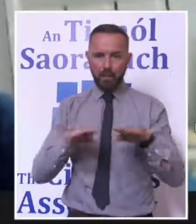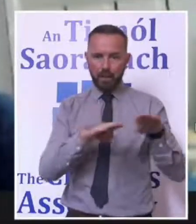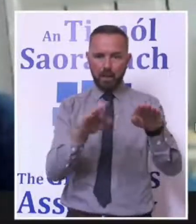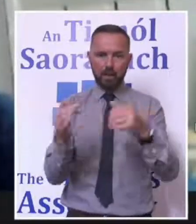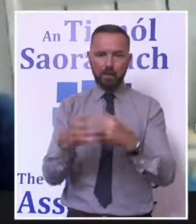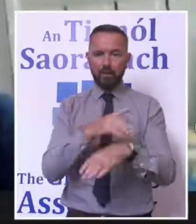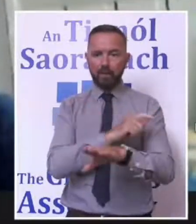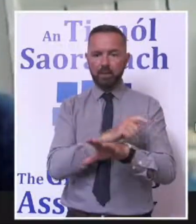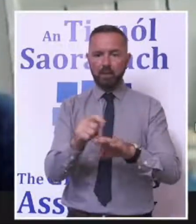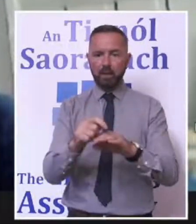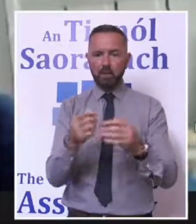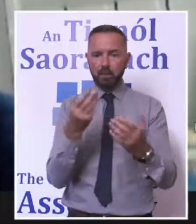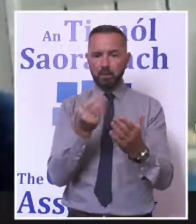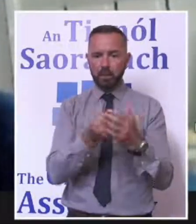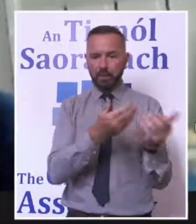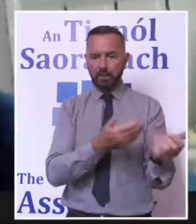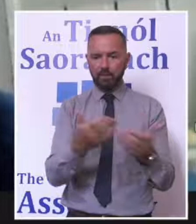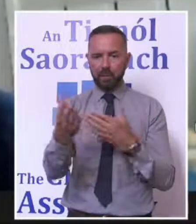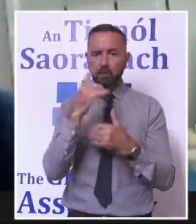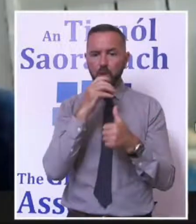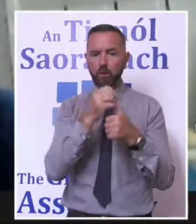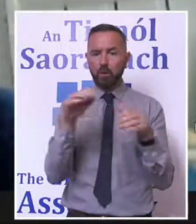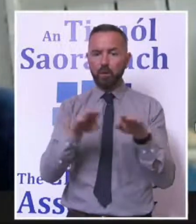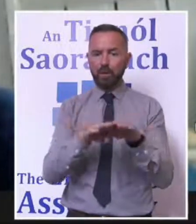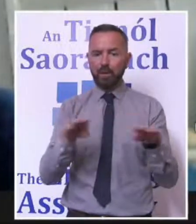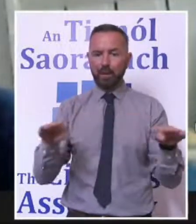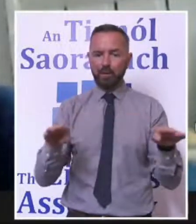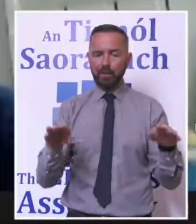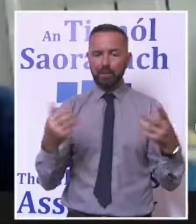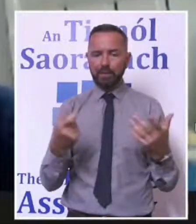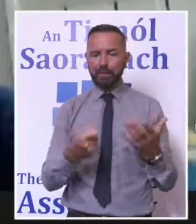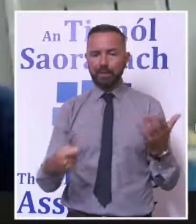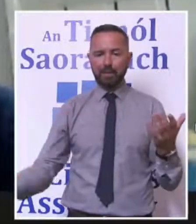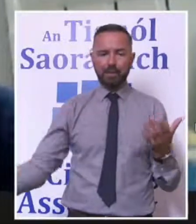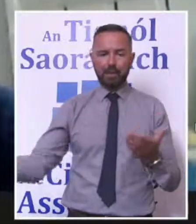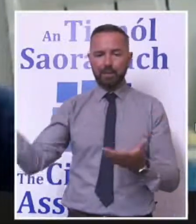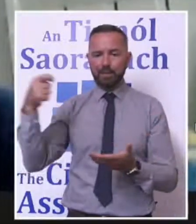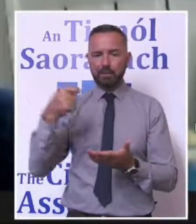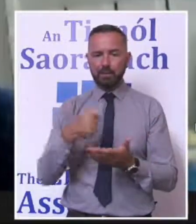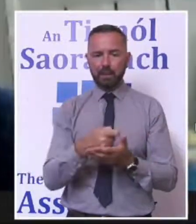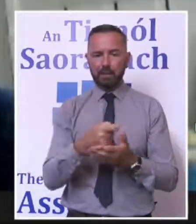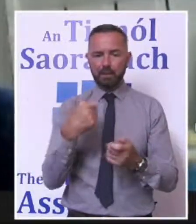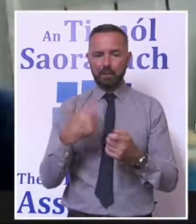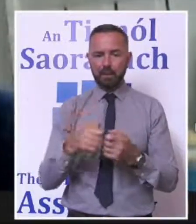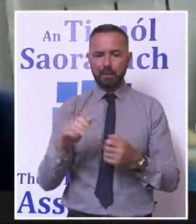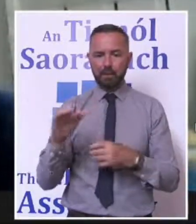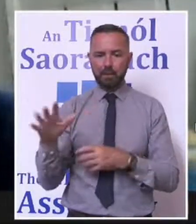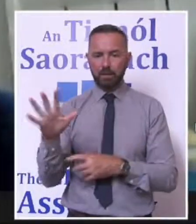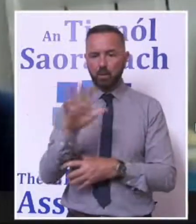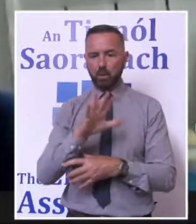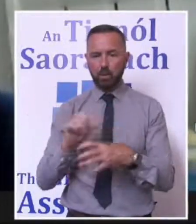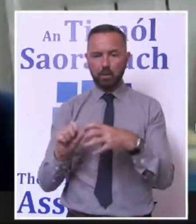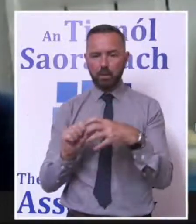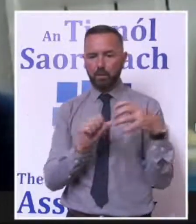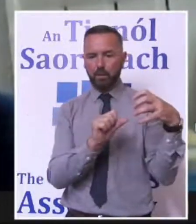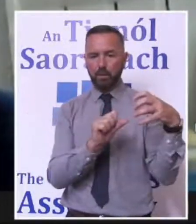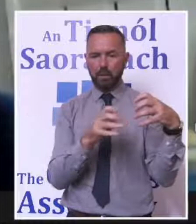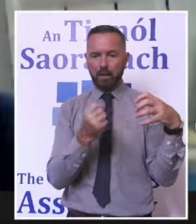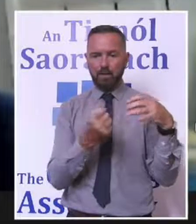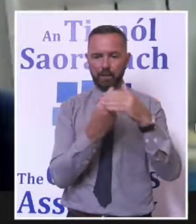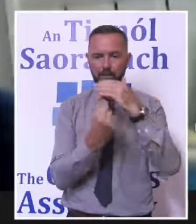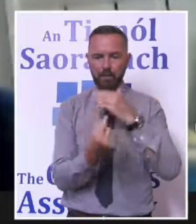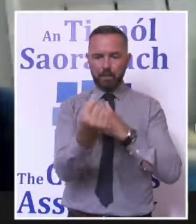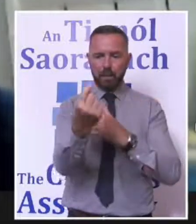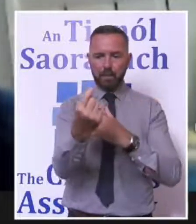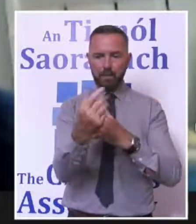that are available, but at another level, it's the extent to which local authorities have the independence to determine the priorities for